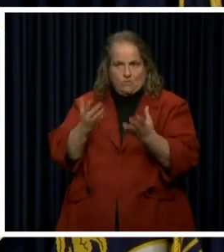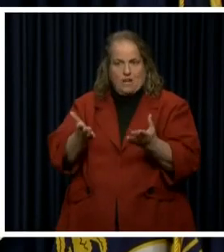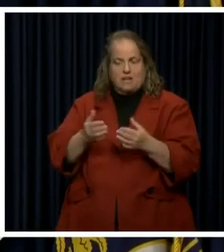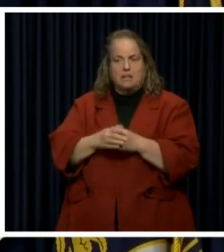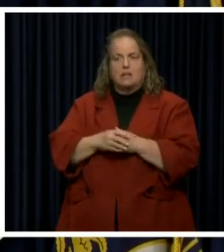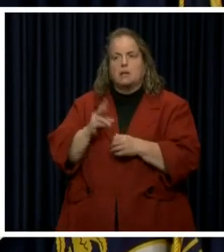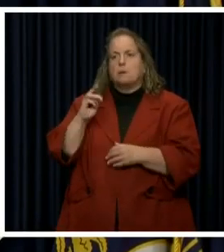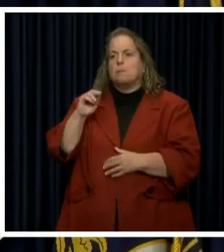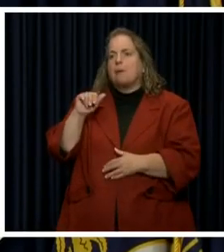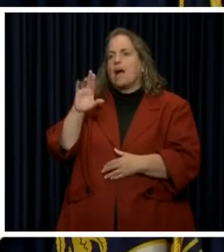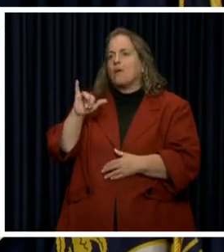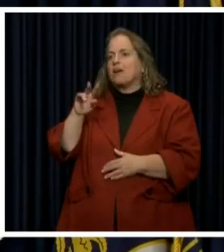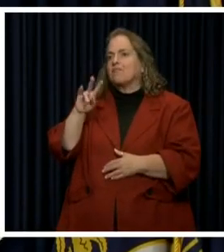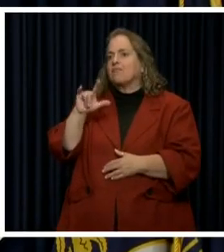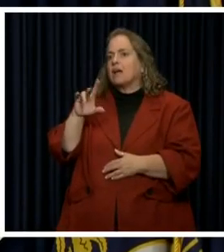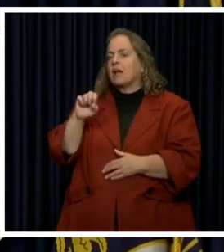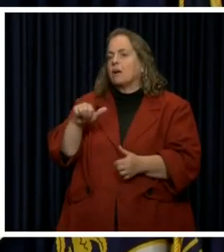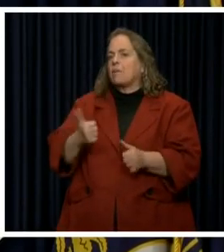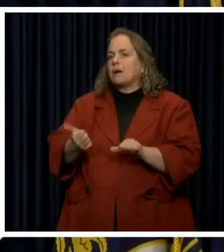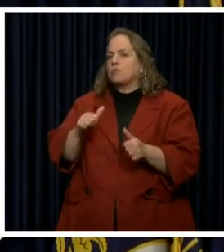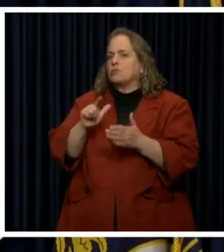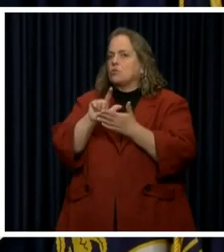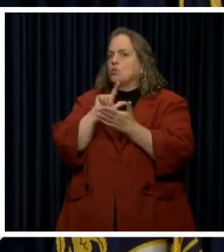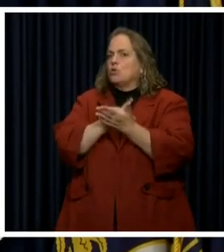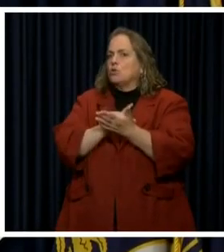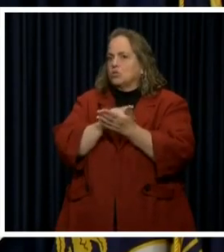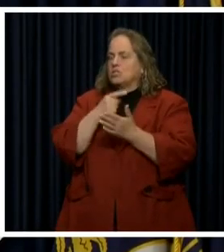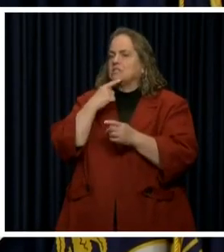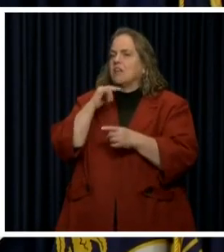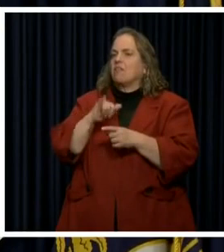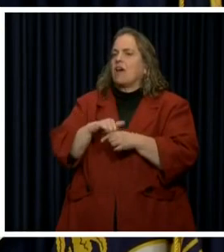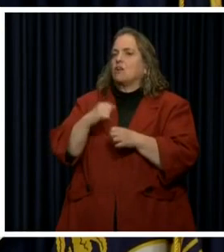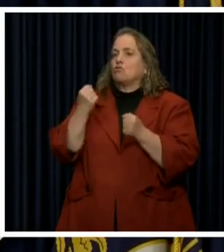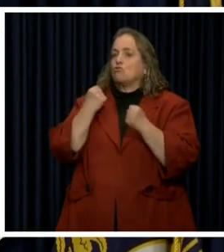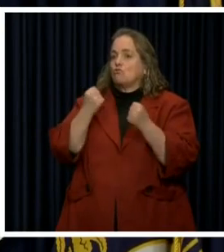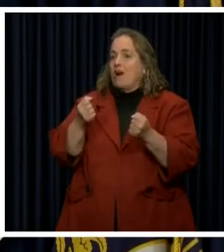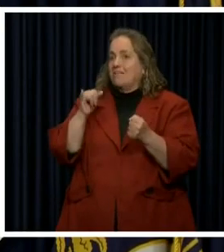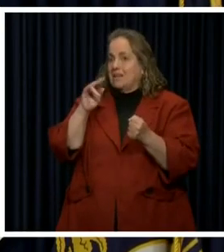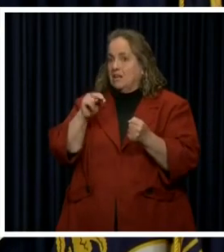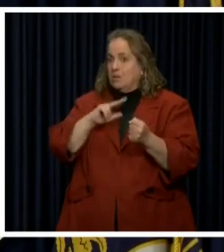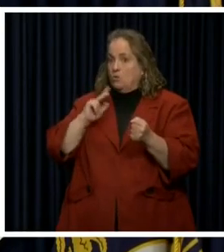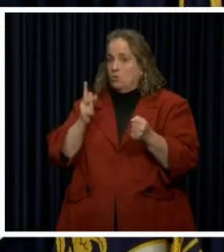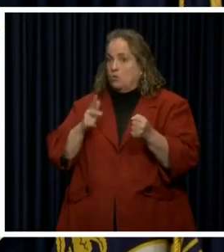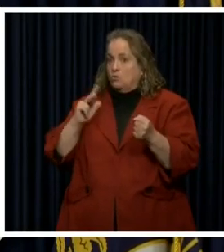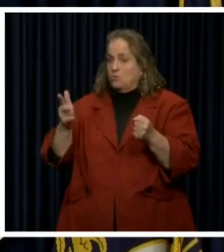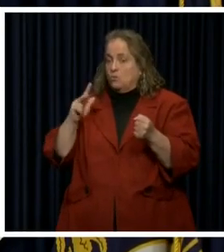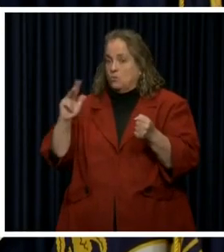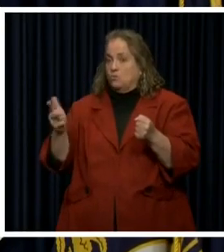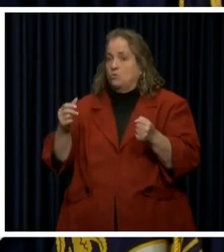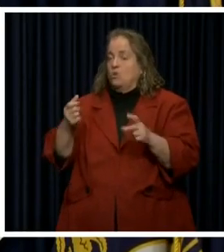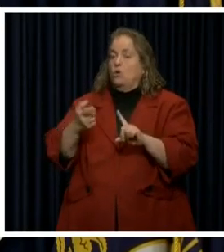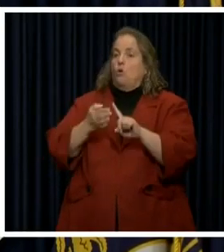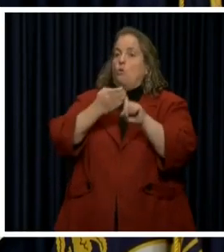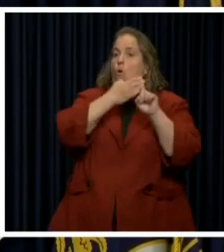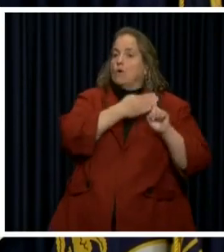Maryville Baptist lawyers asserted that drive-in worshipers were given quarantine notices on Easter Sunday, and the Sixth Circuit